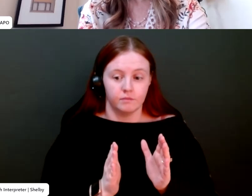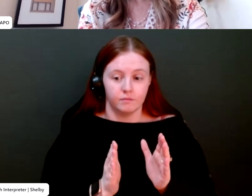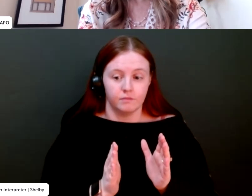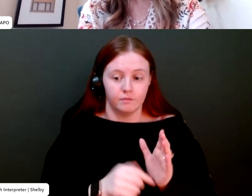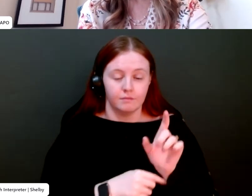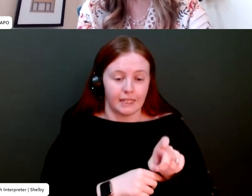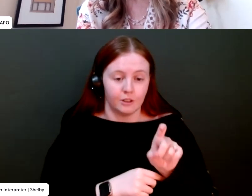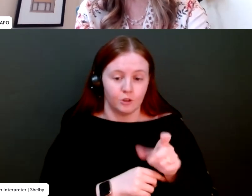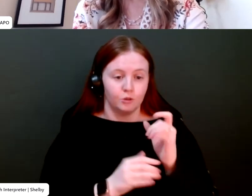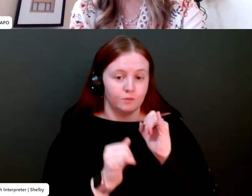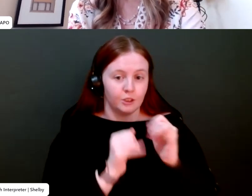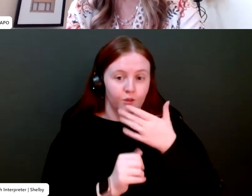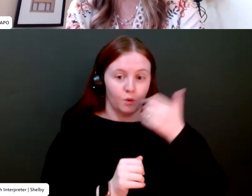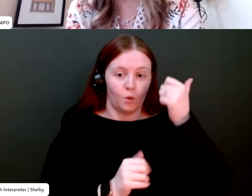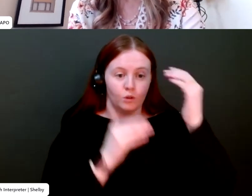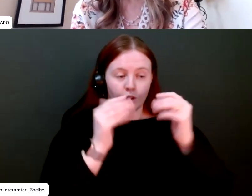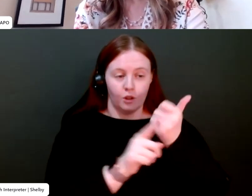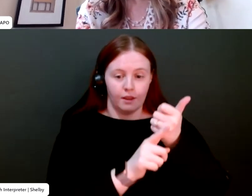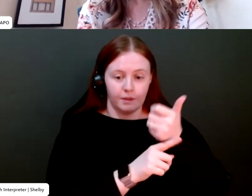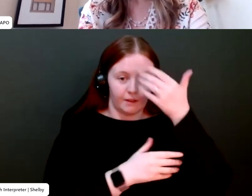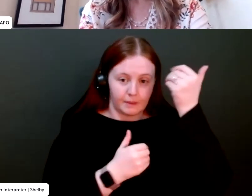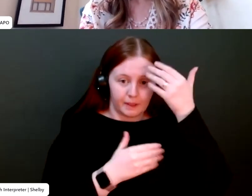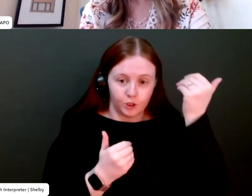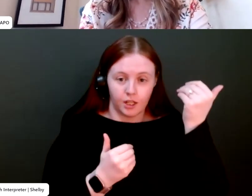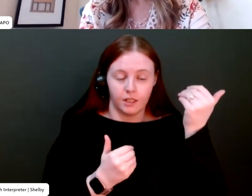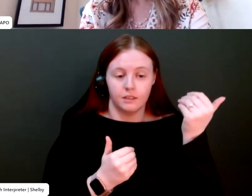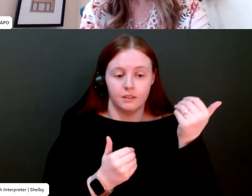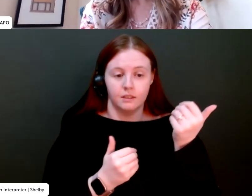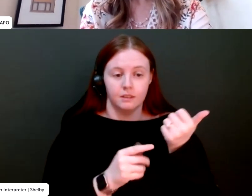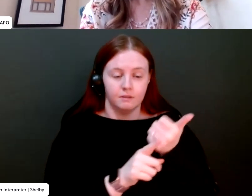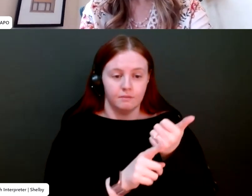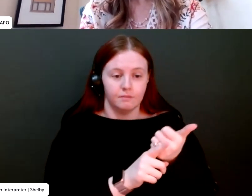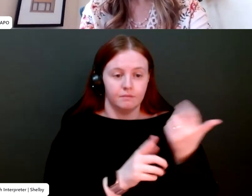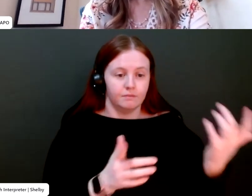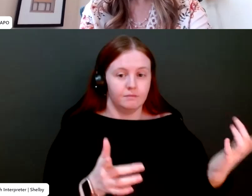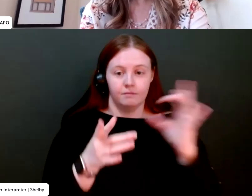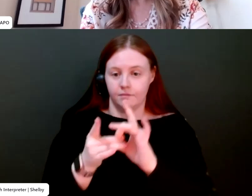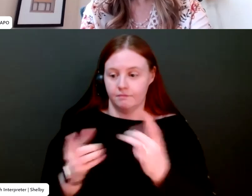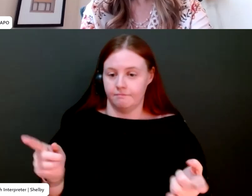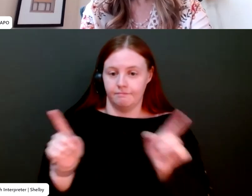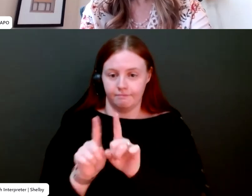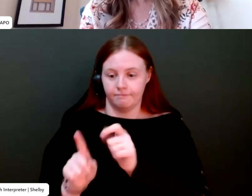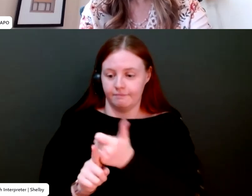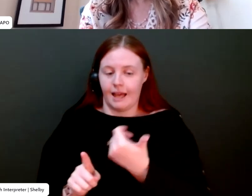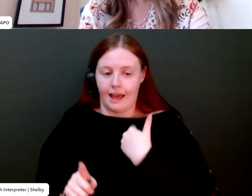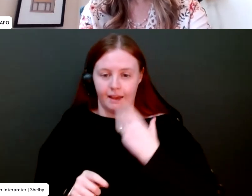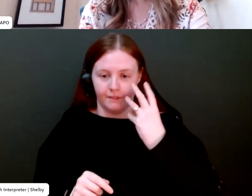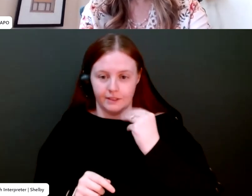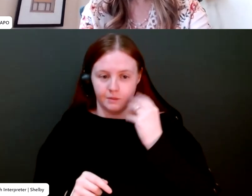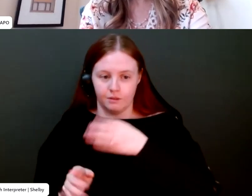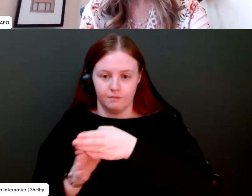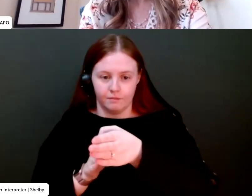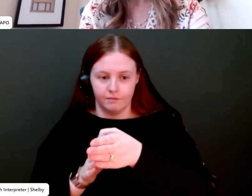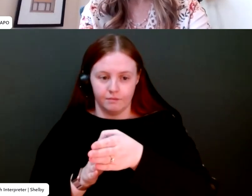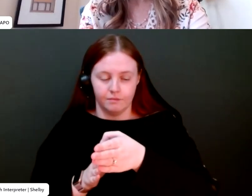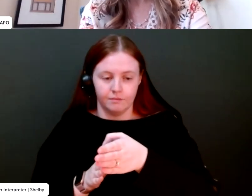interview an older adult who has a form of dementia, that they get paired up with someone who has a lot of experience in that field, because they might be surprised there are quite